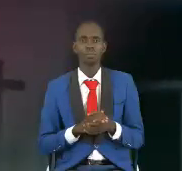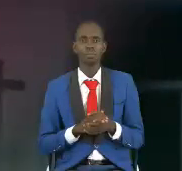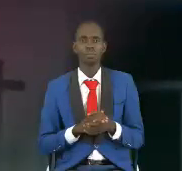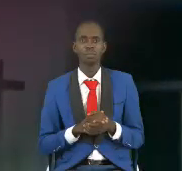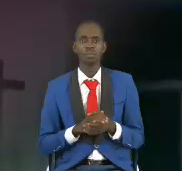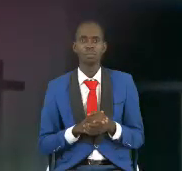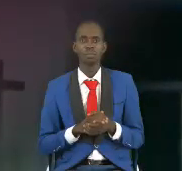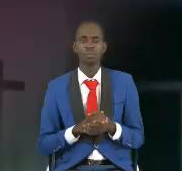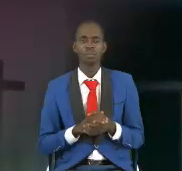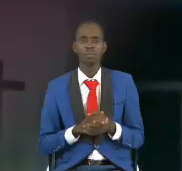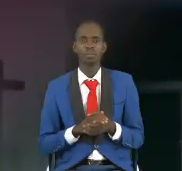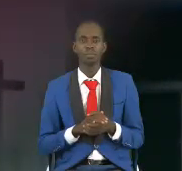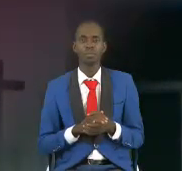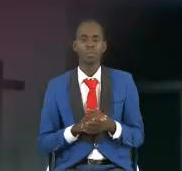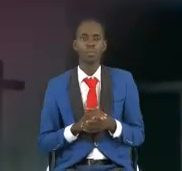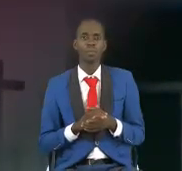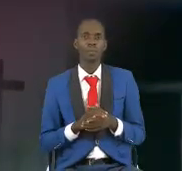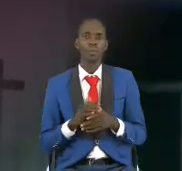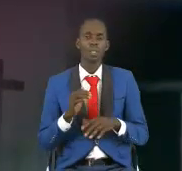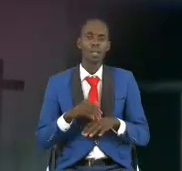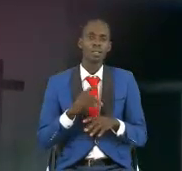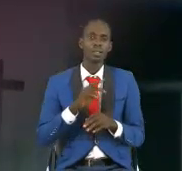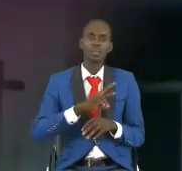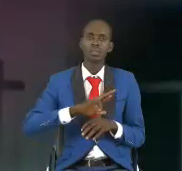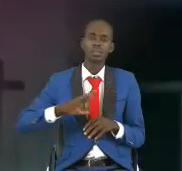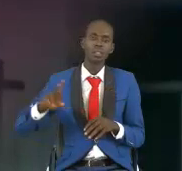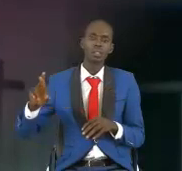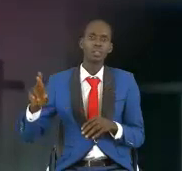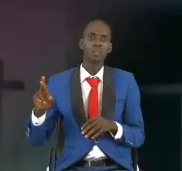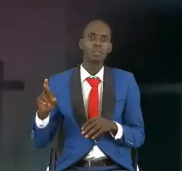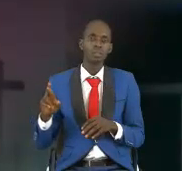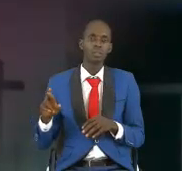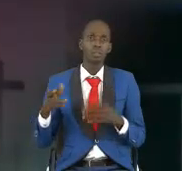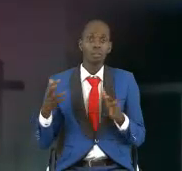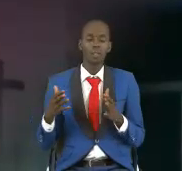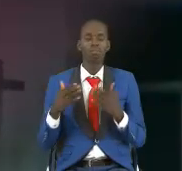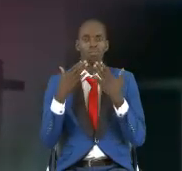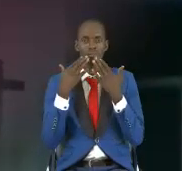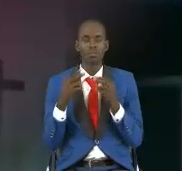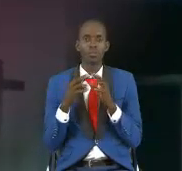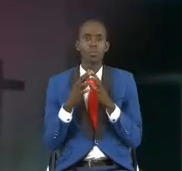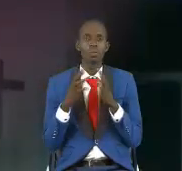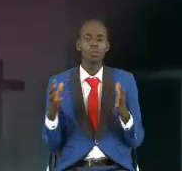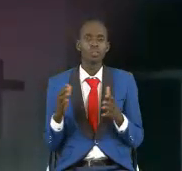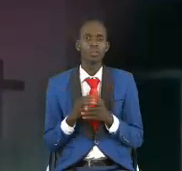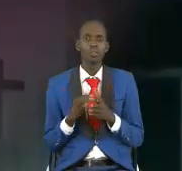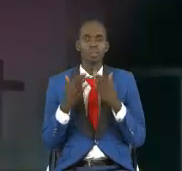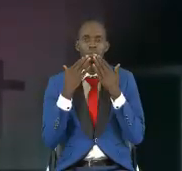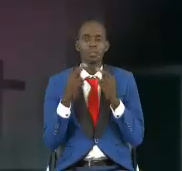At the far right, if you have finished, please, okay. Thank you very much. Thank you very